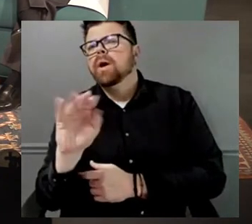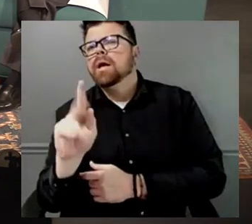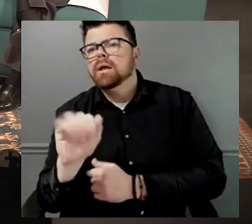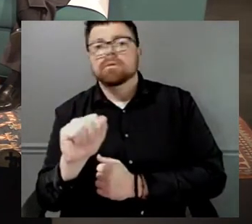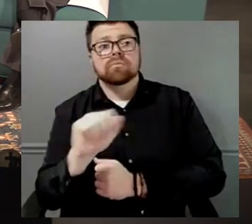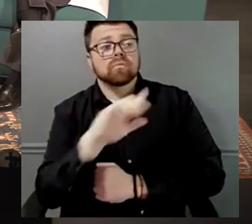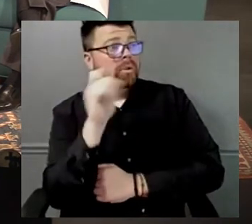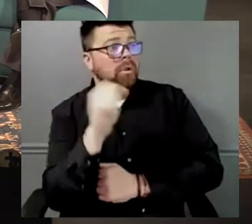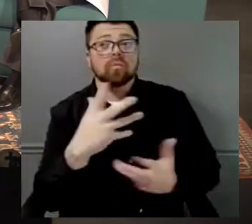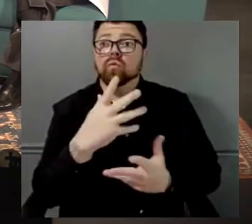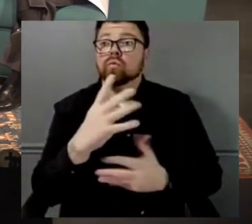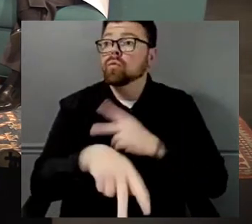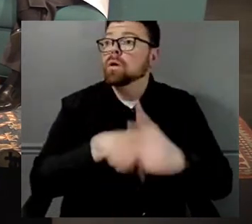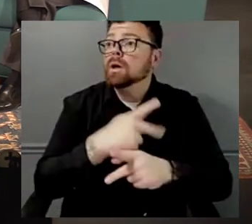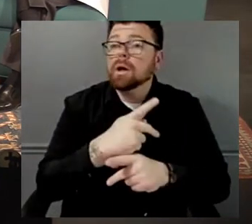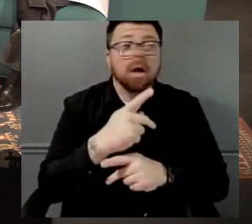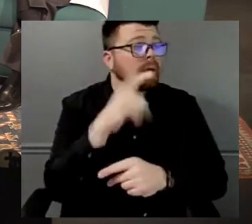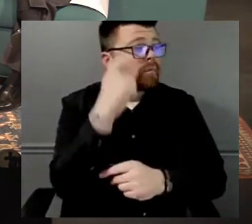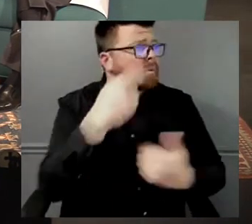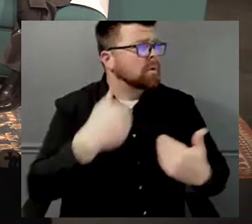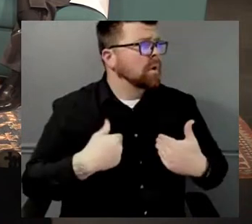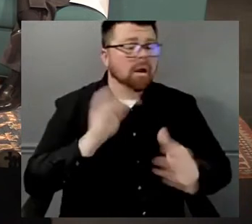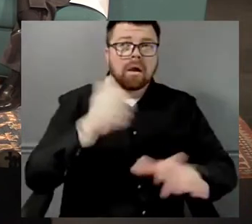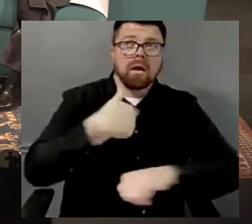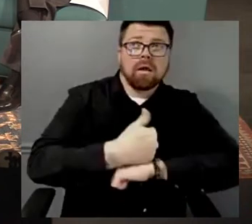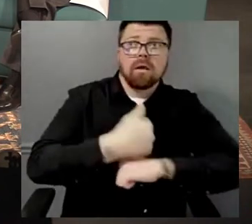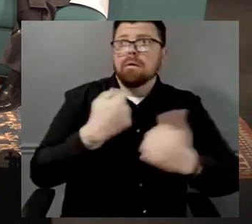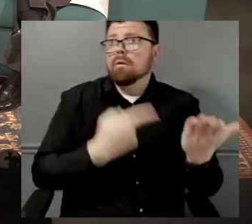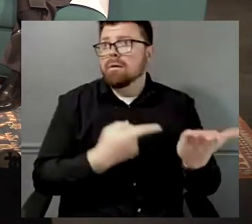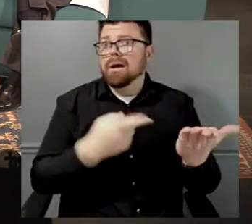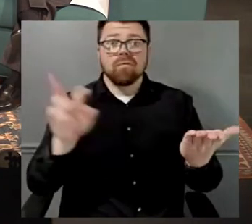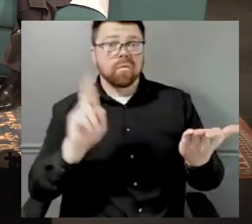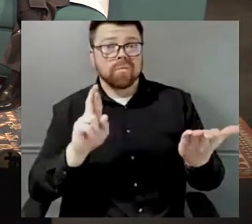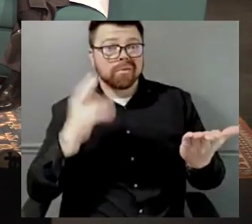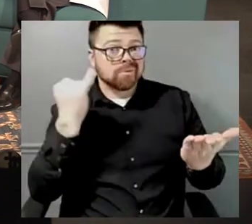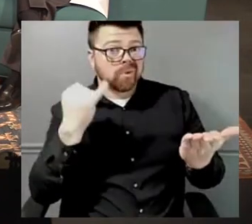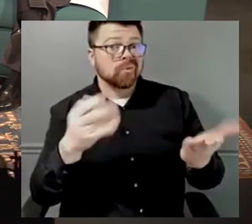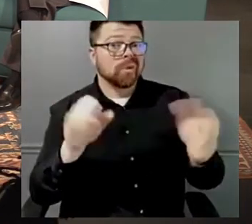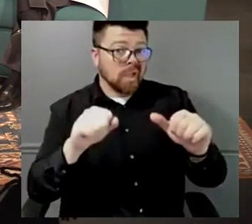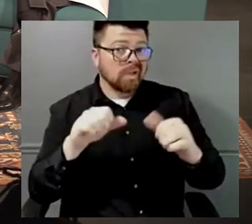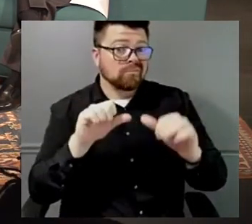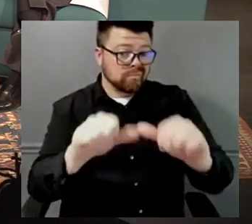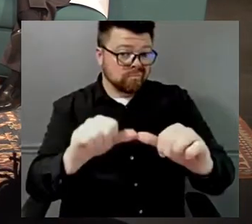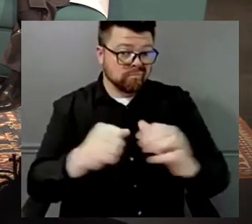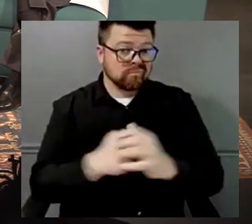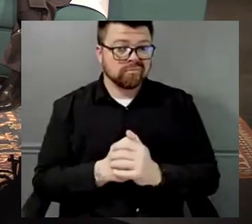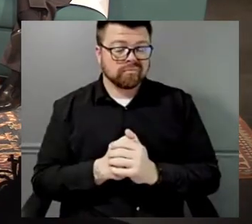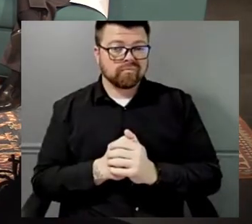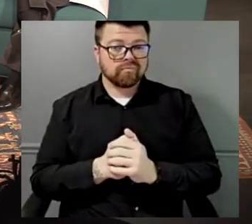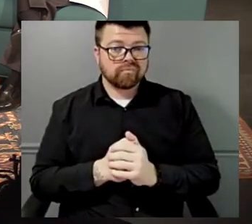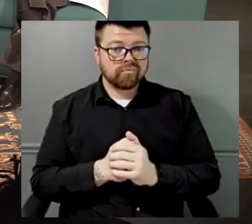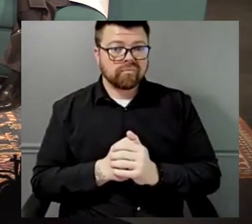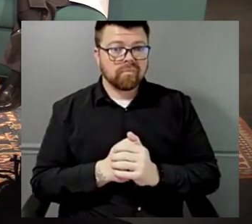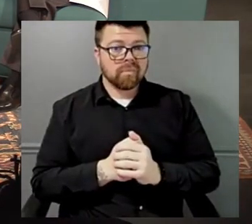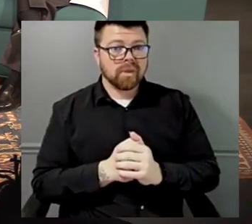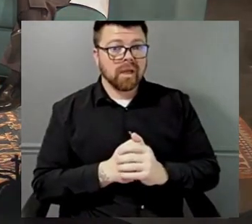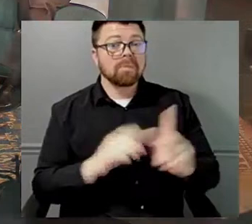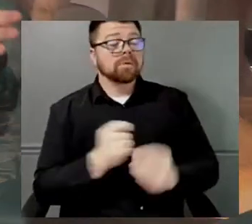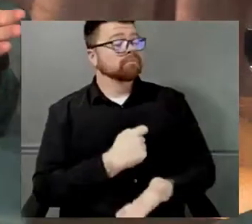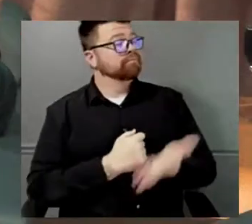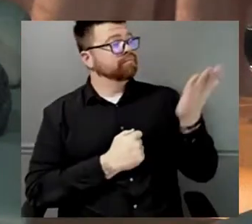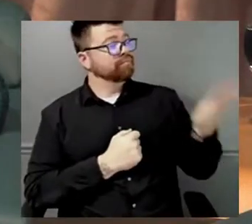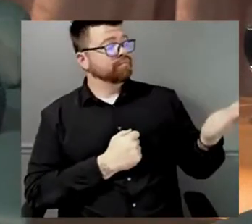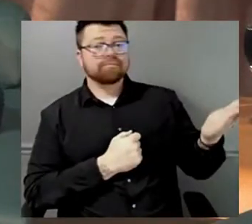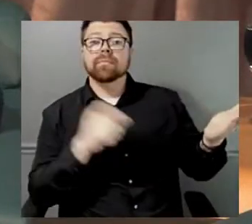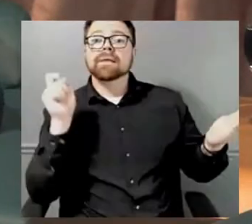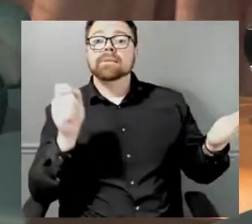we had, his response was, a republic if you can keep it. And as my colleague, Justice